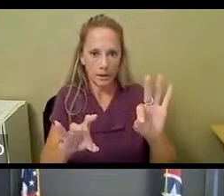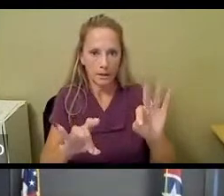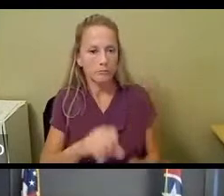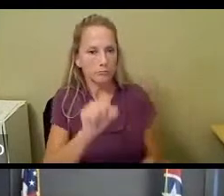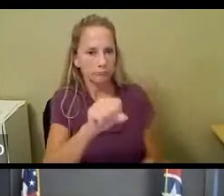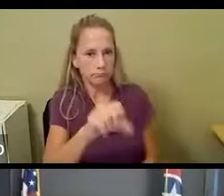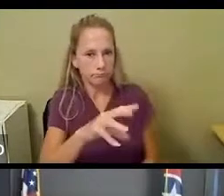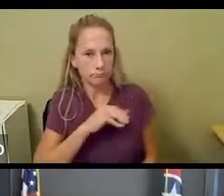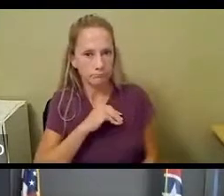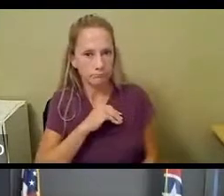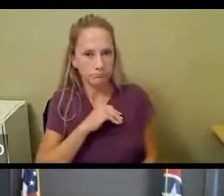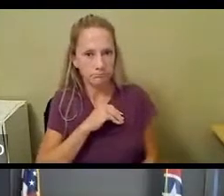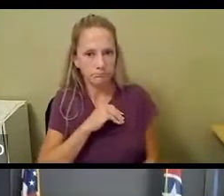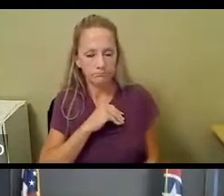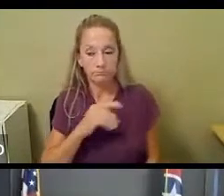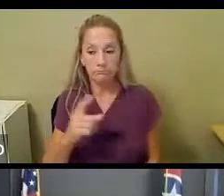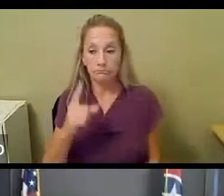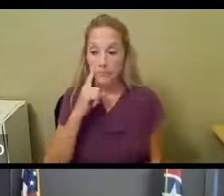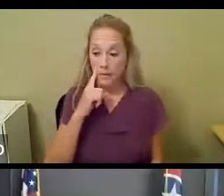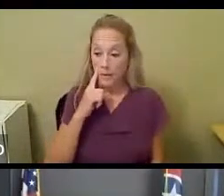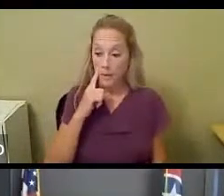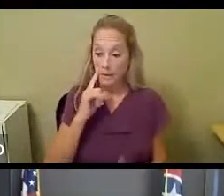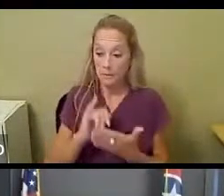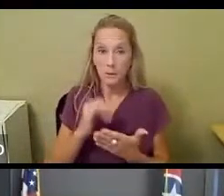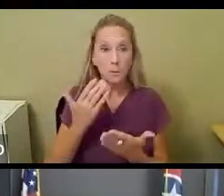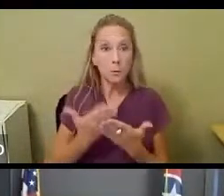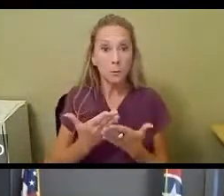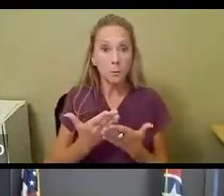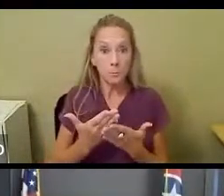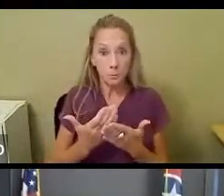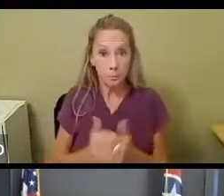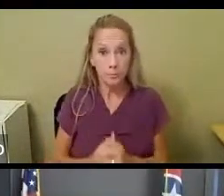acceptable. And I believe that's it.